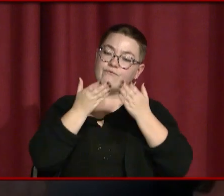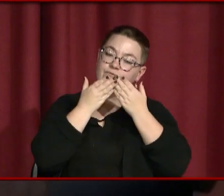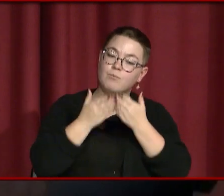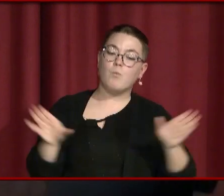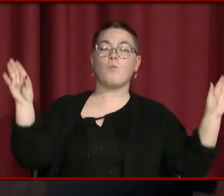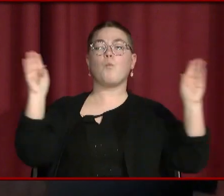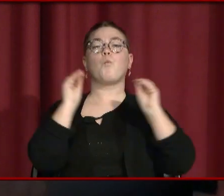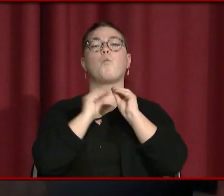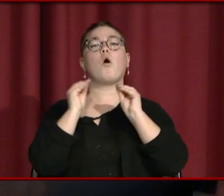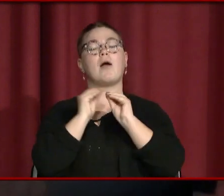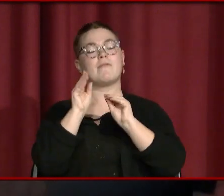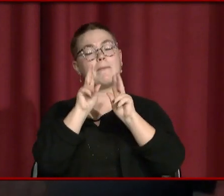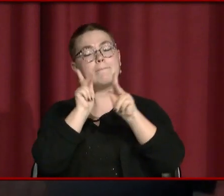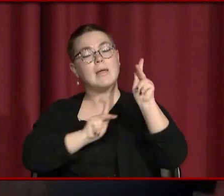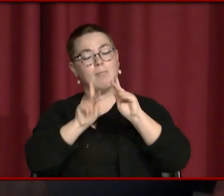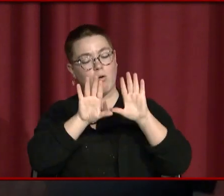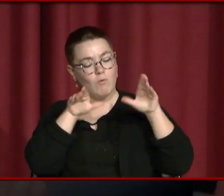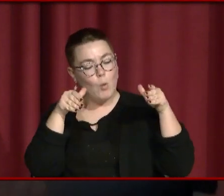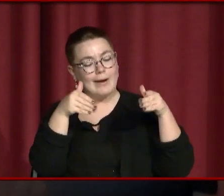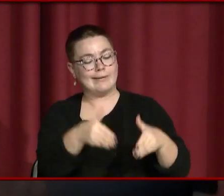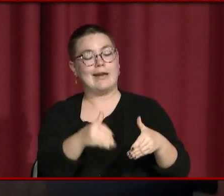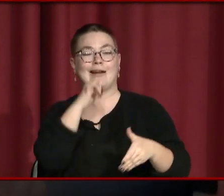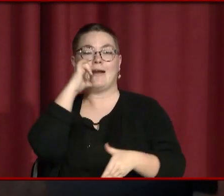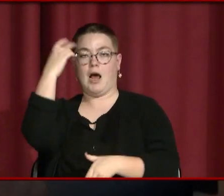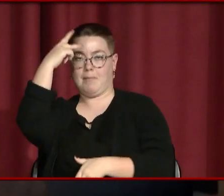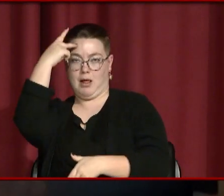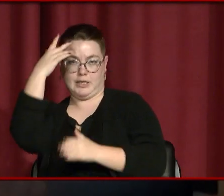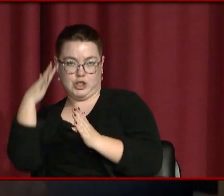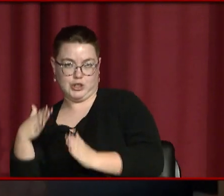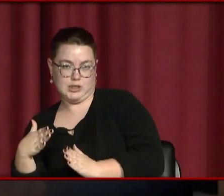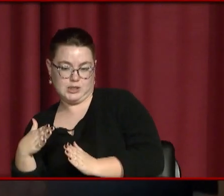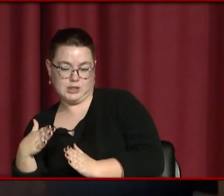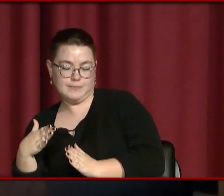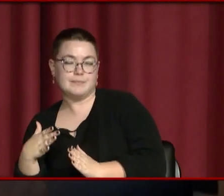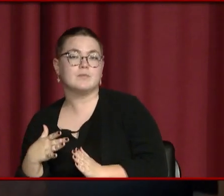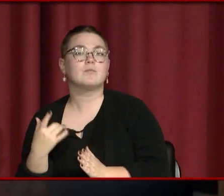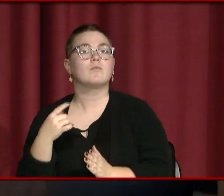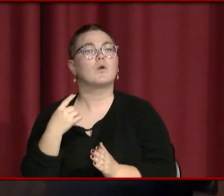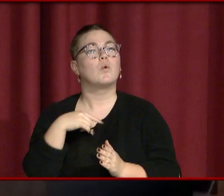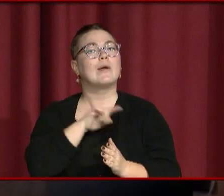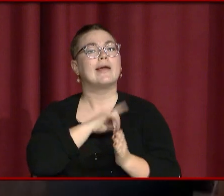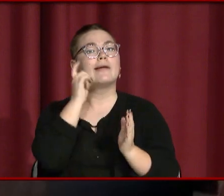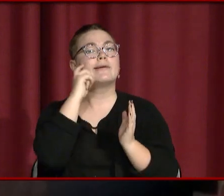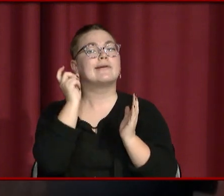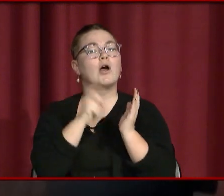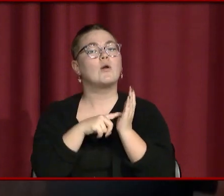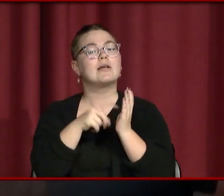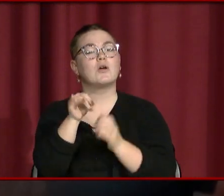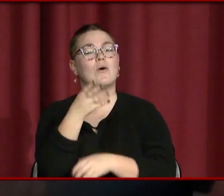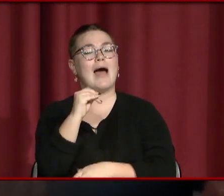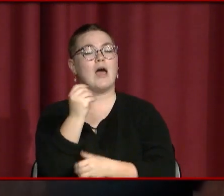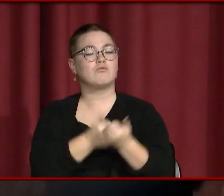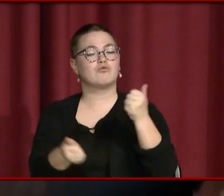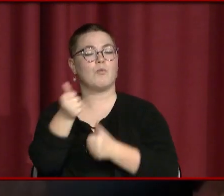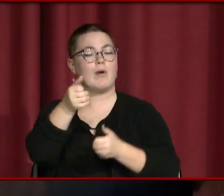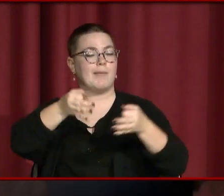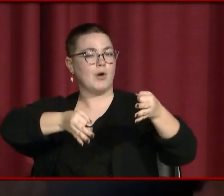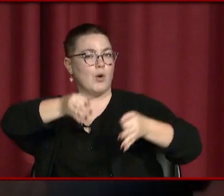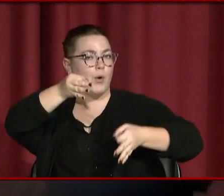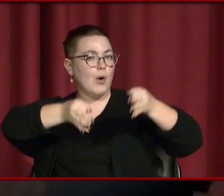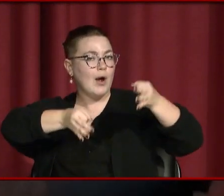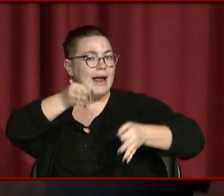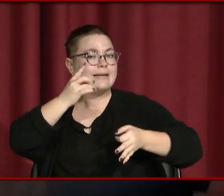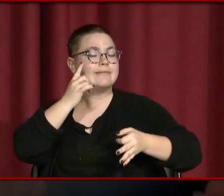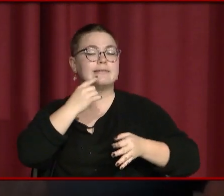not politicians, because what we saw is the Ohio Supreme Court, though they continued to strike down